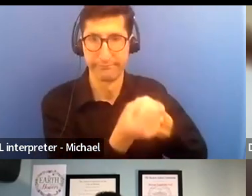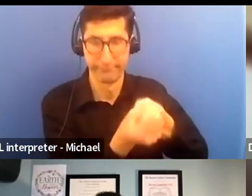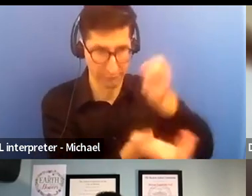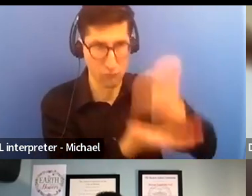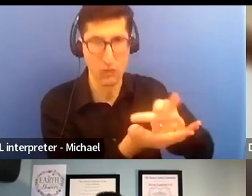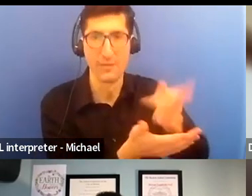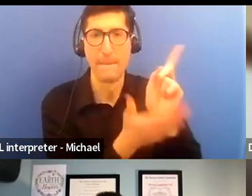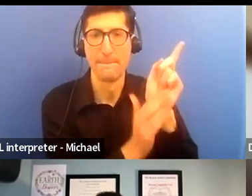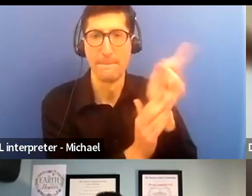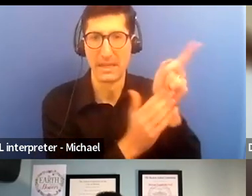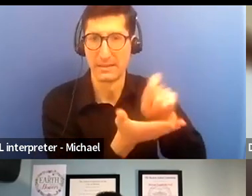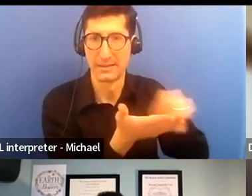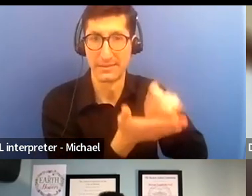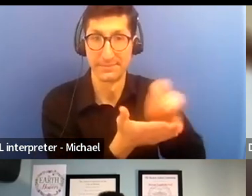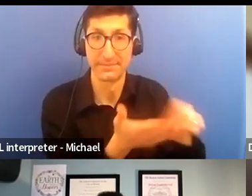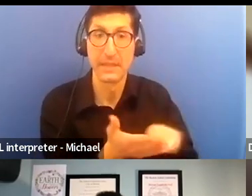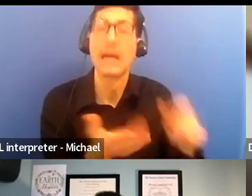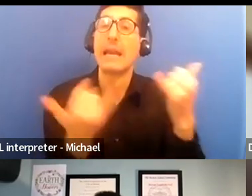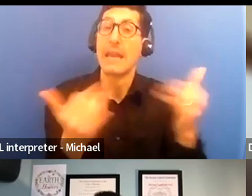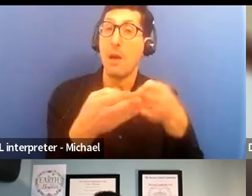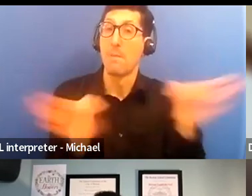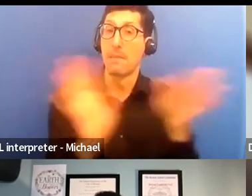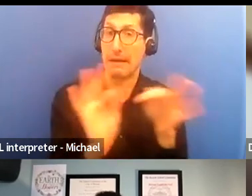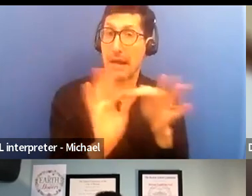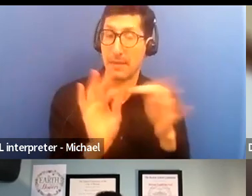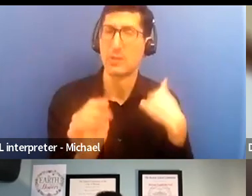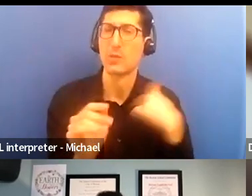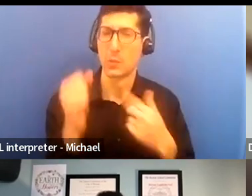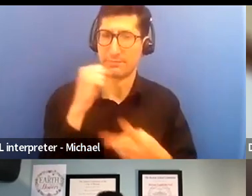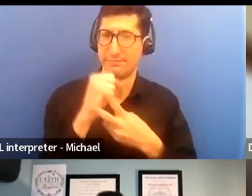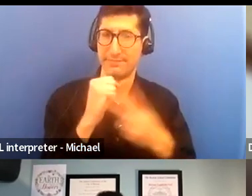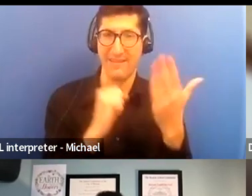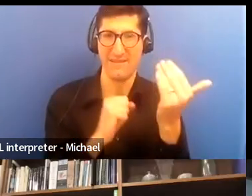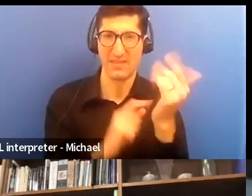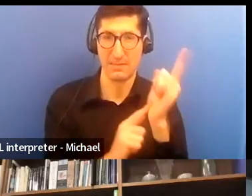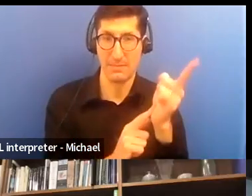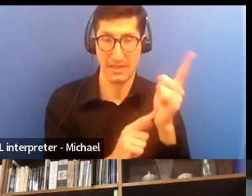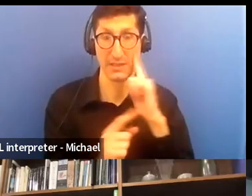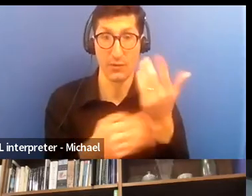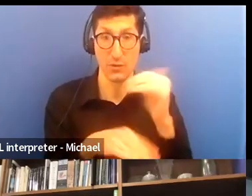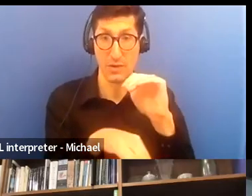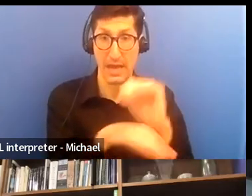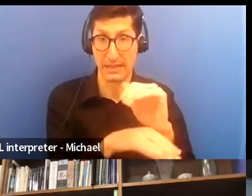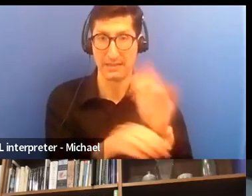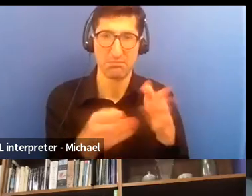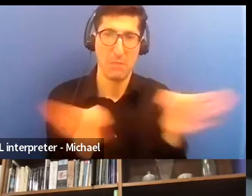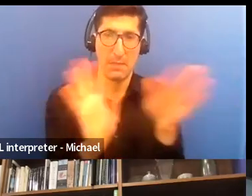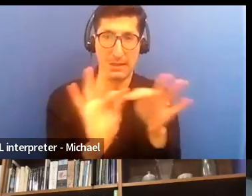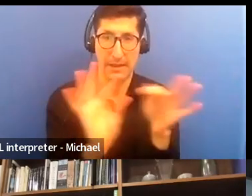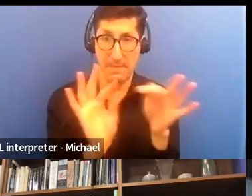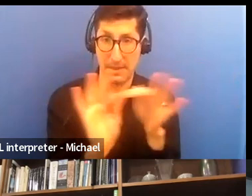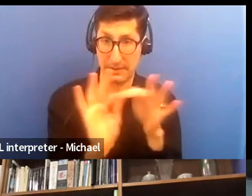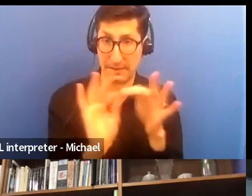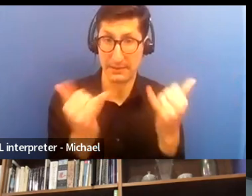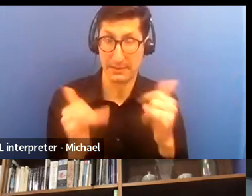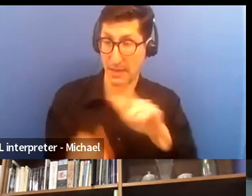to public comments. The committee has set aside up to 15 minutes of tonight's agenda for public comments. I will now turn this